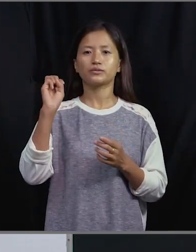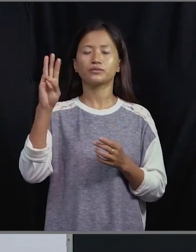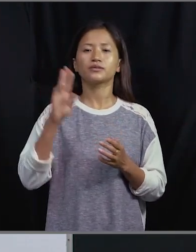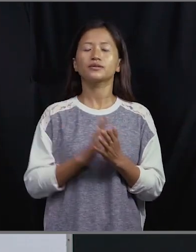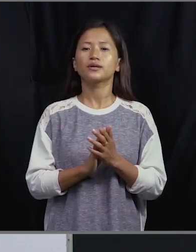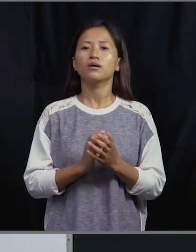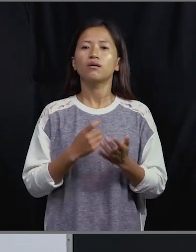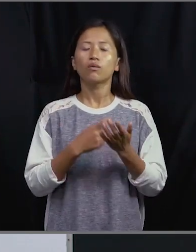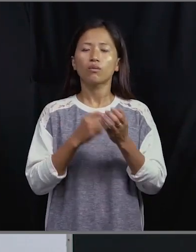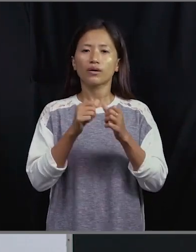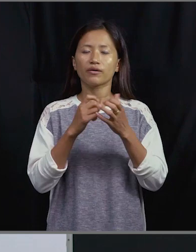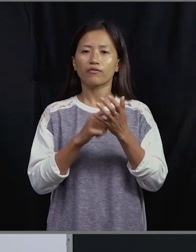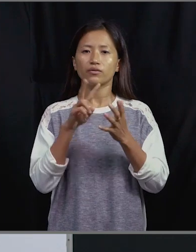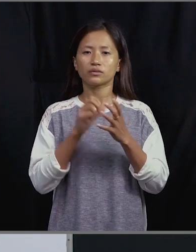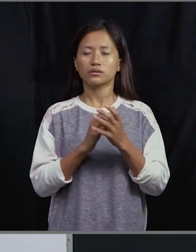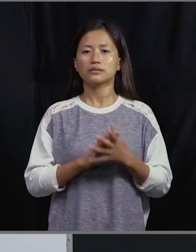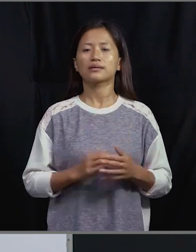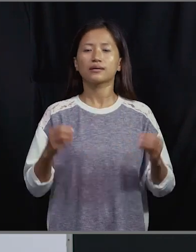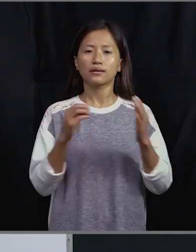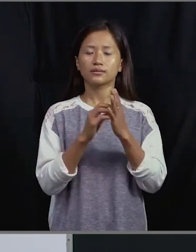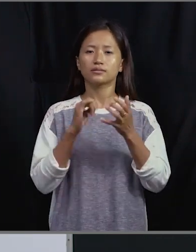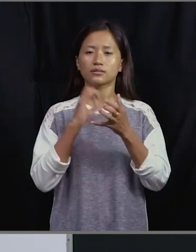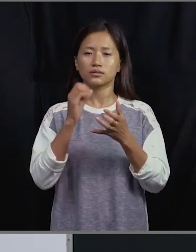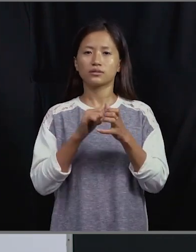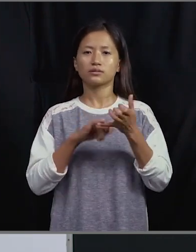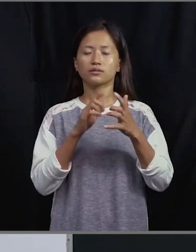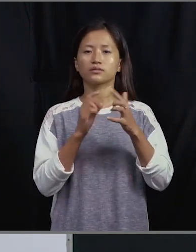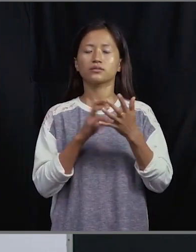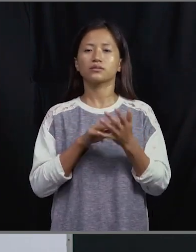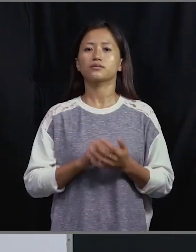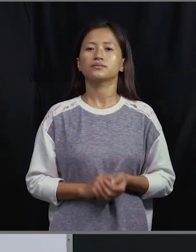number or Avogadro's constant.